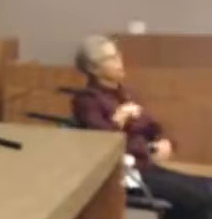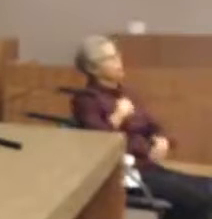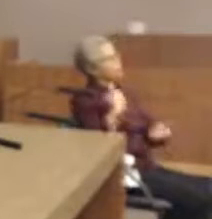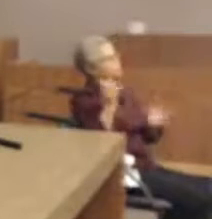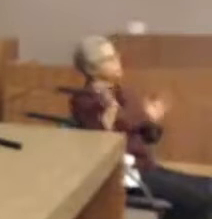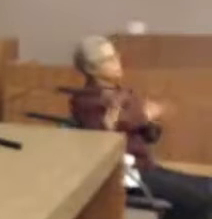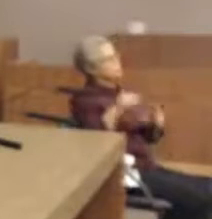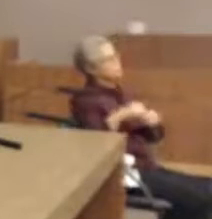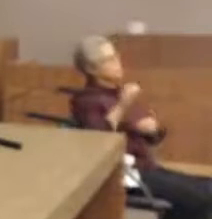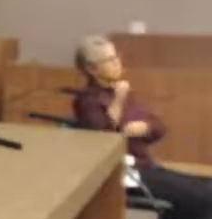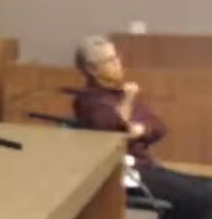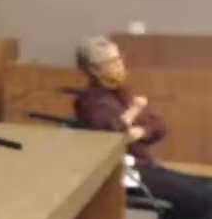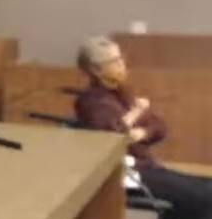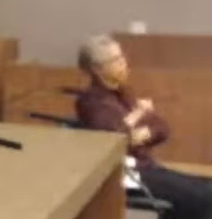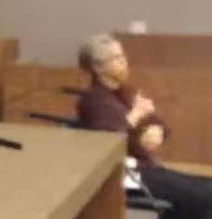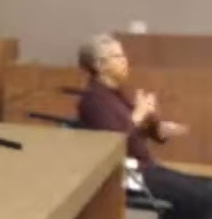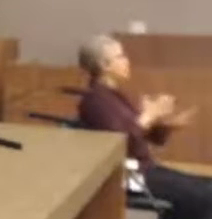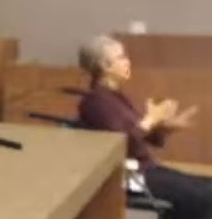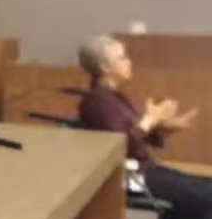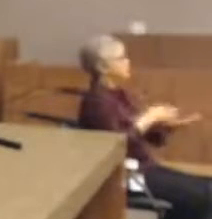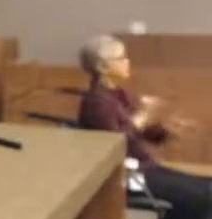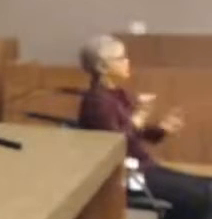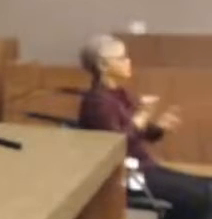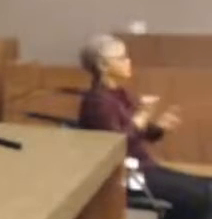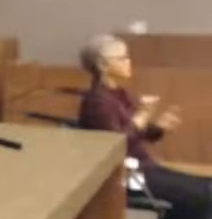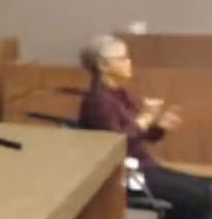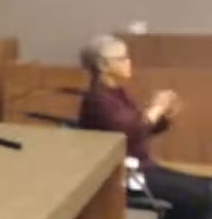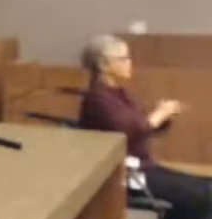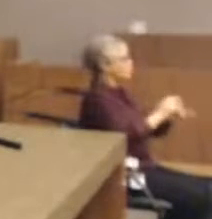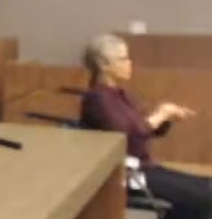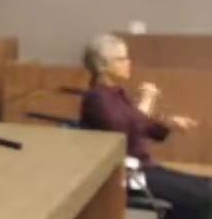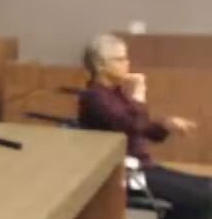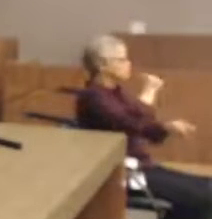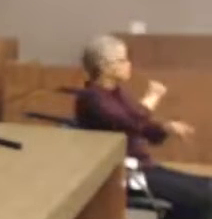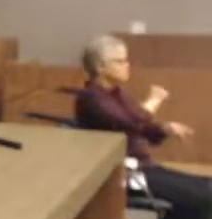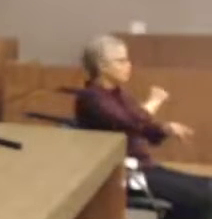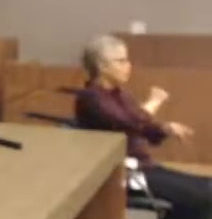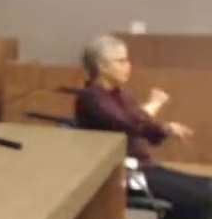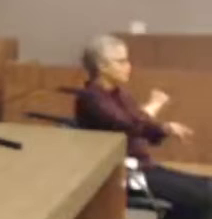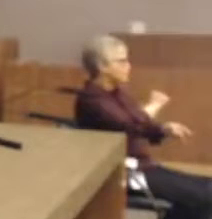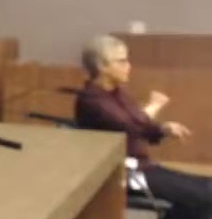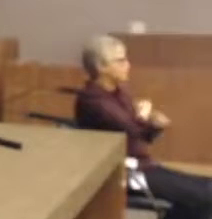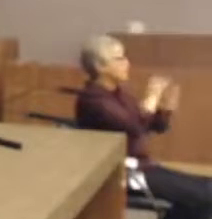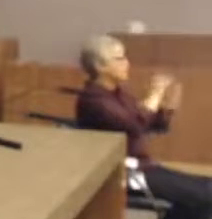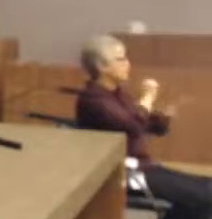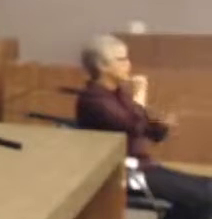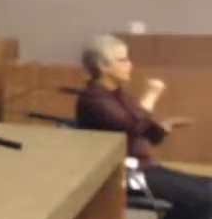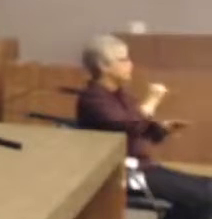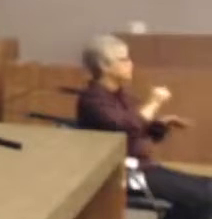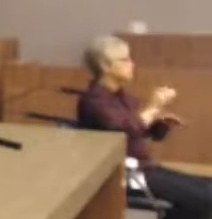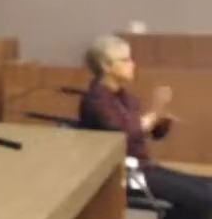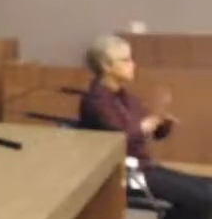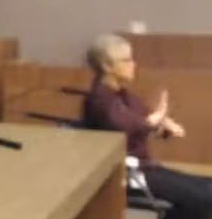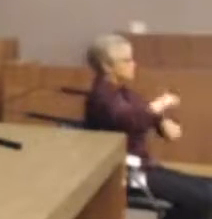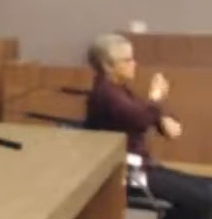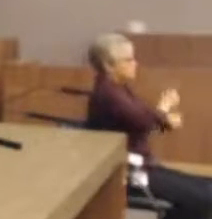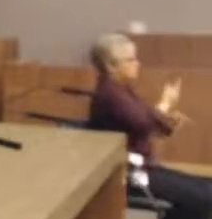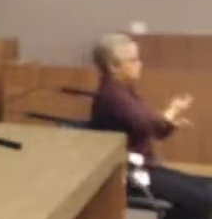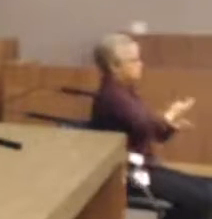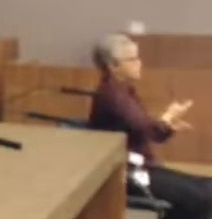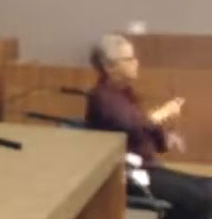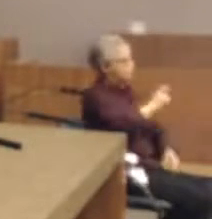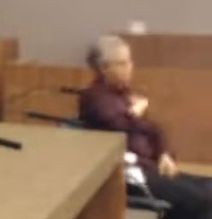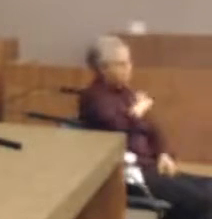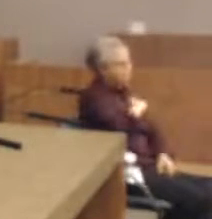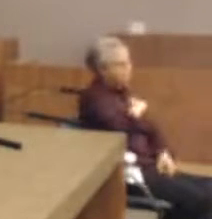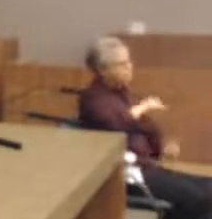go all over. And so that law enforcement and other investigators have been trained that those are cues about lying or